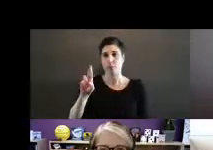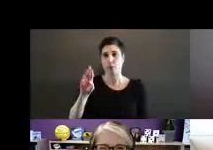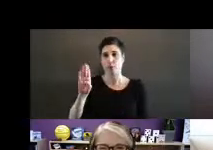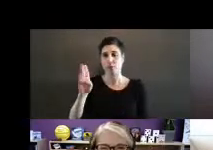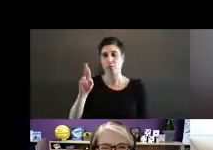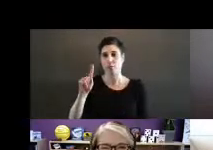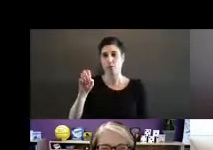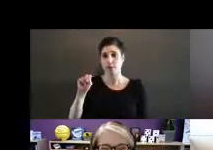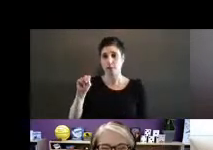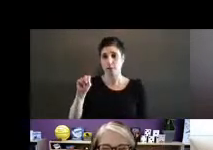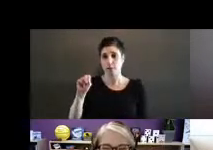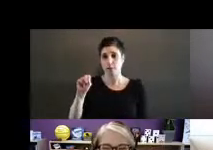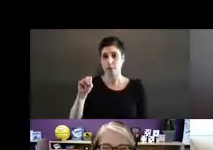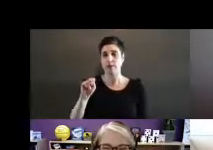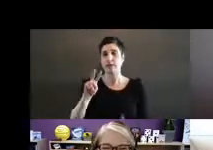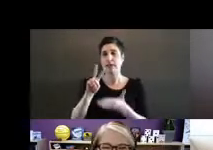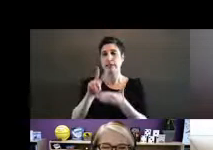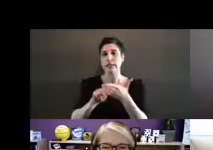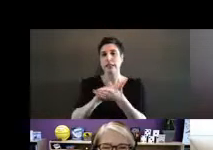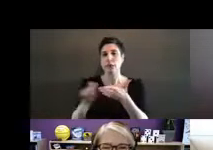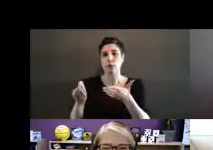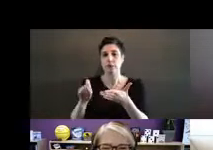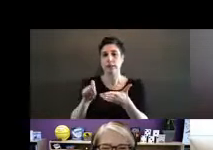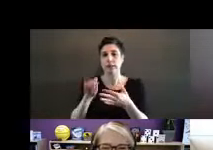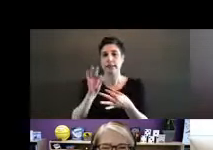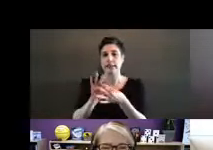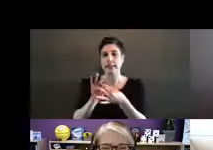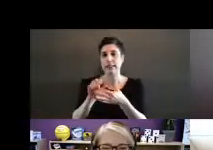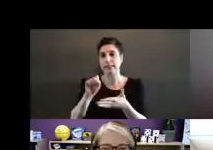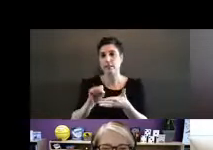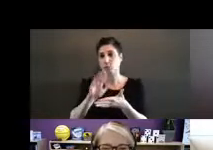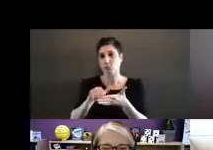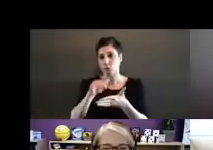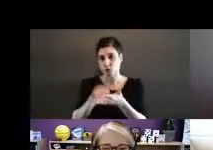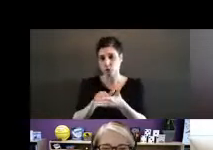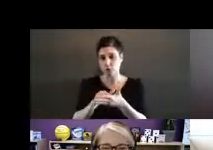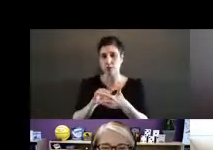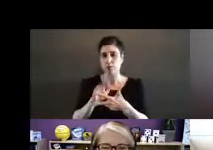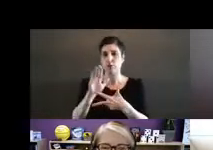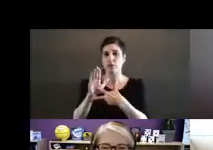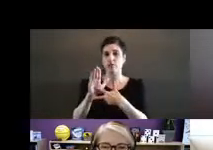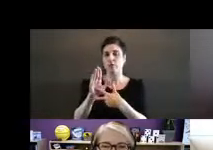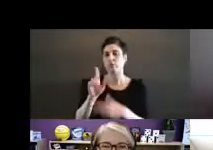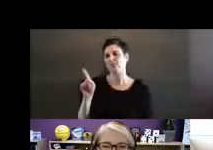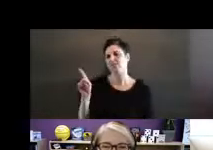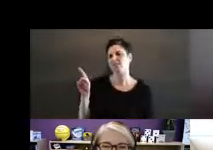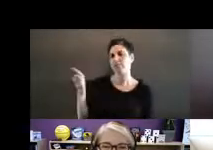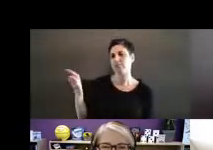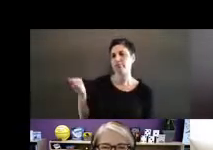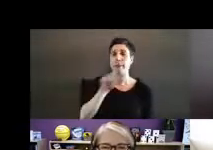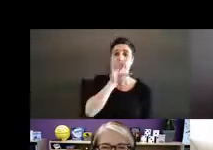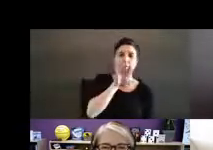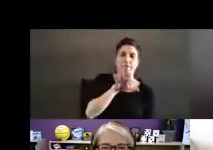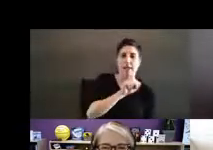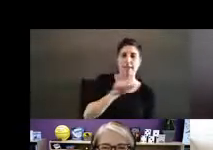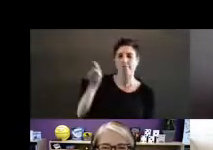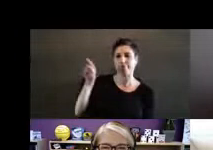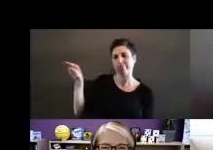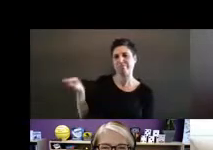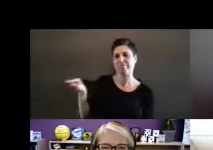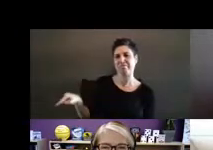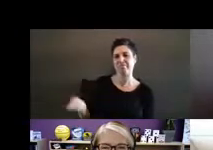Central, Stephanie Hicks from Fleming College, and Wendy Teahen from the Literacy Group of Waterloo Region.